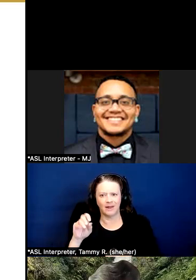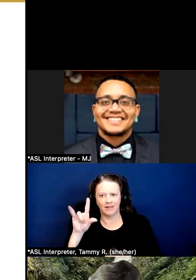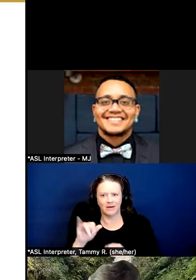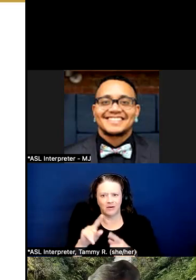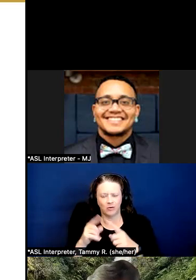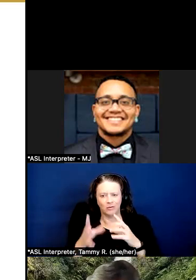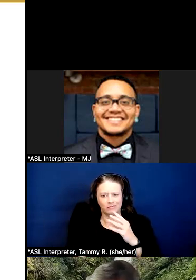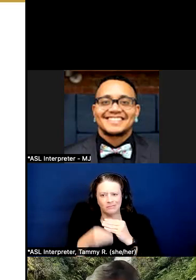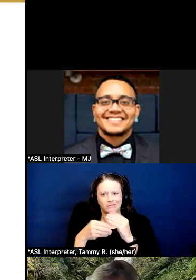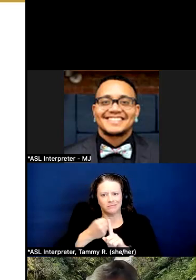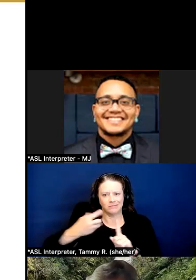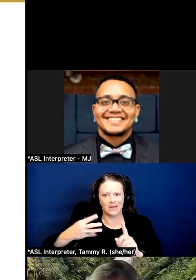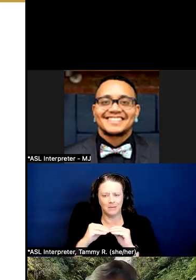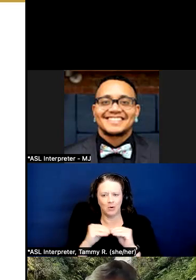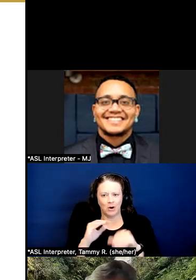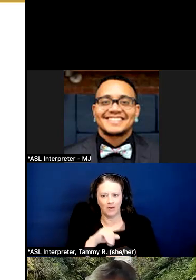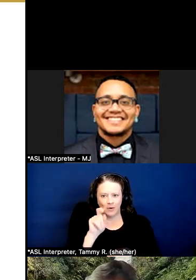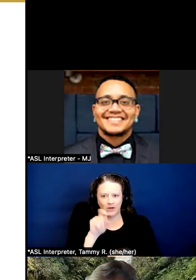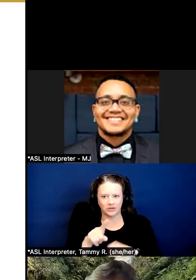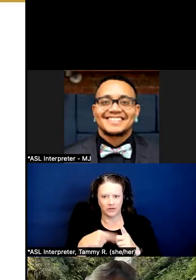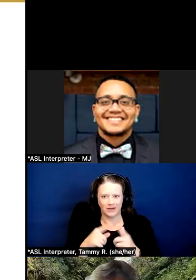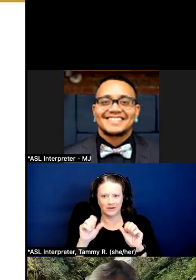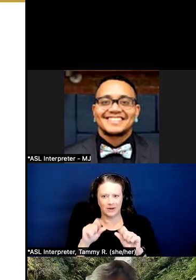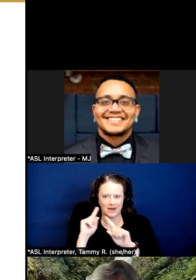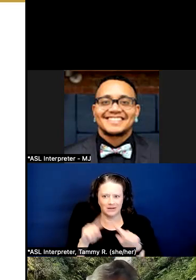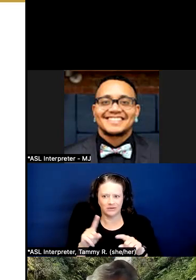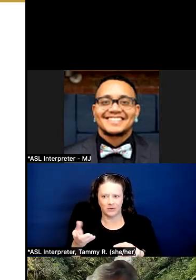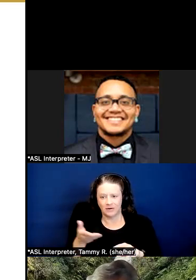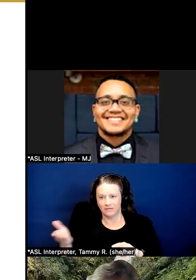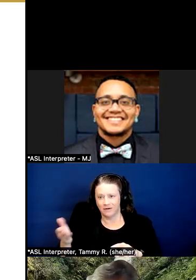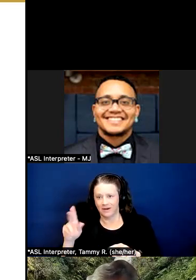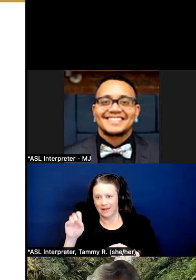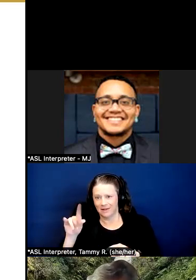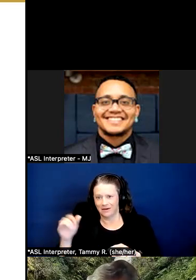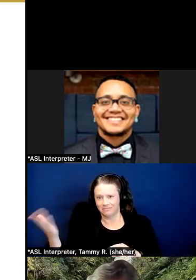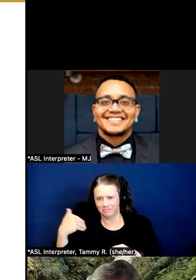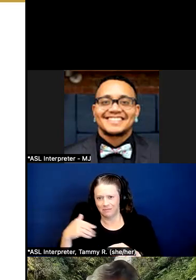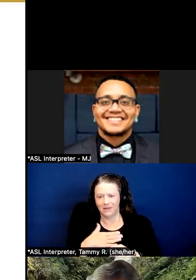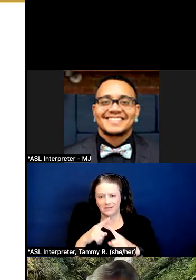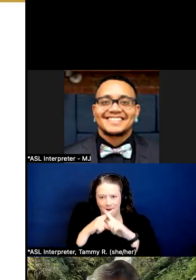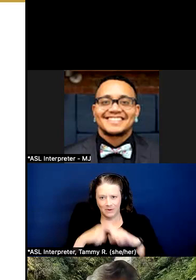question so that it can be answered. So we're going to invite you to unmute yourself.